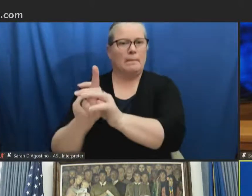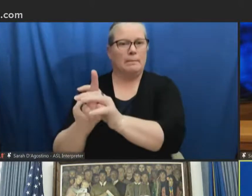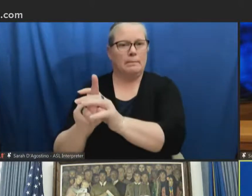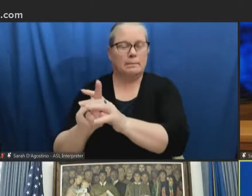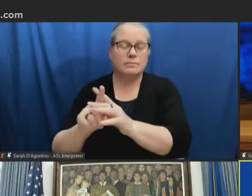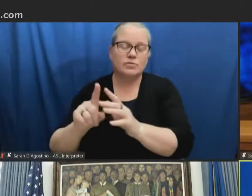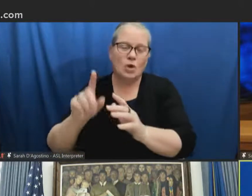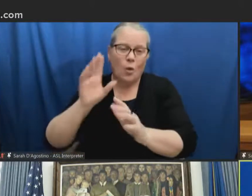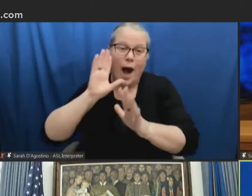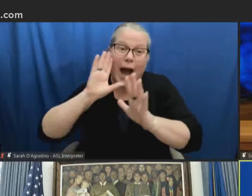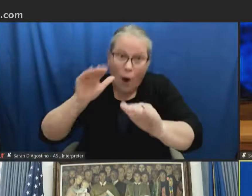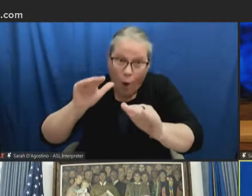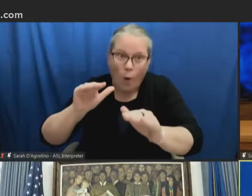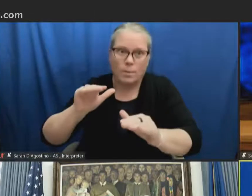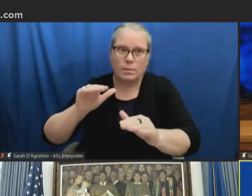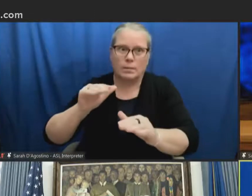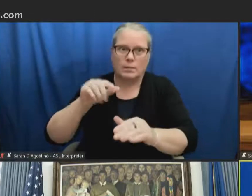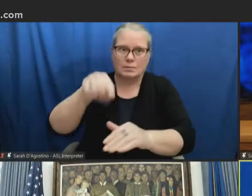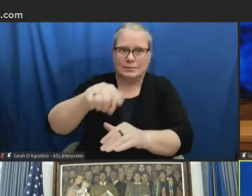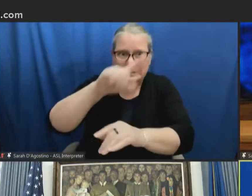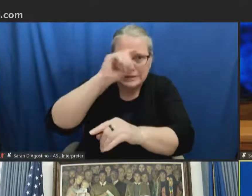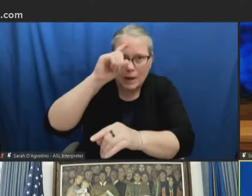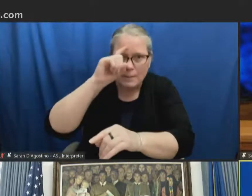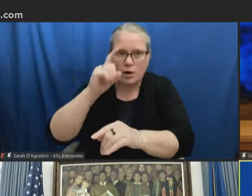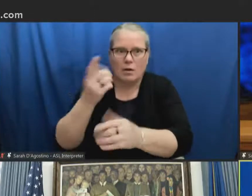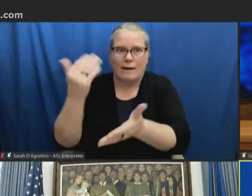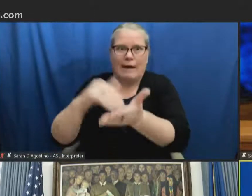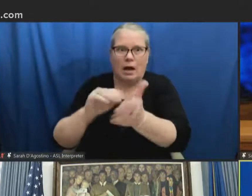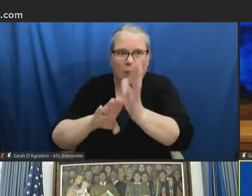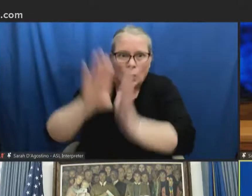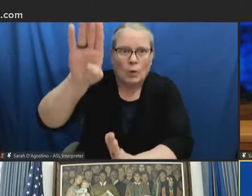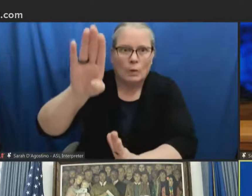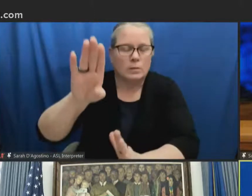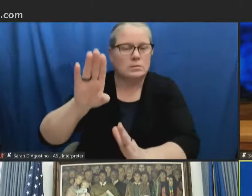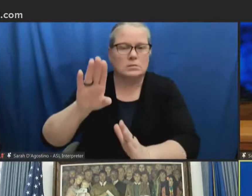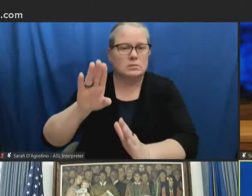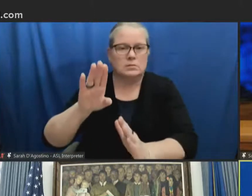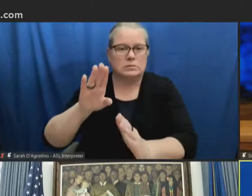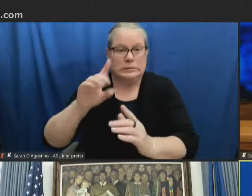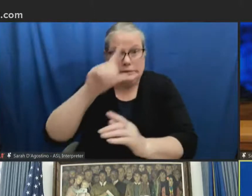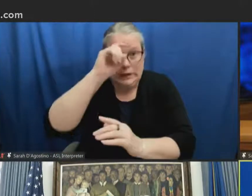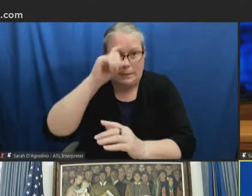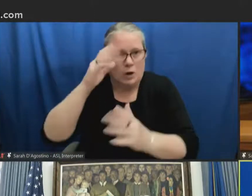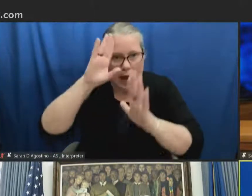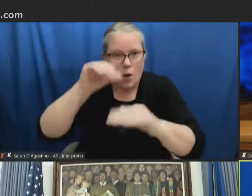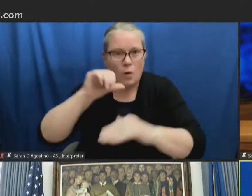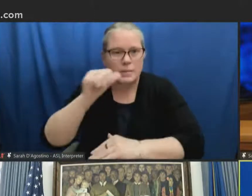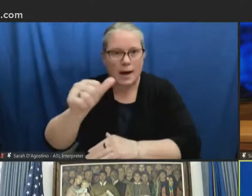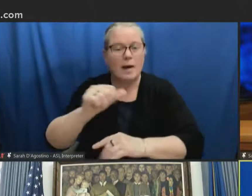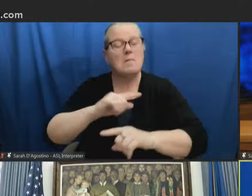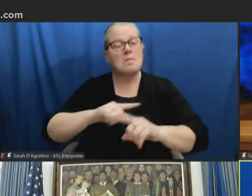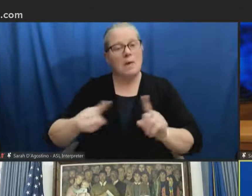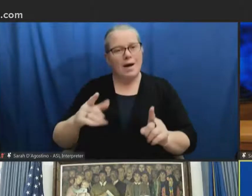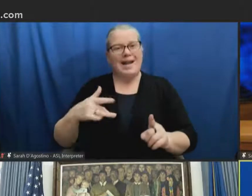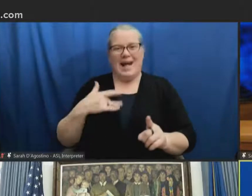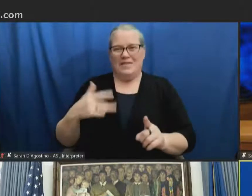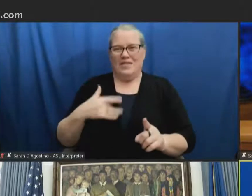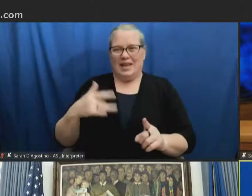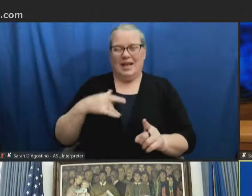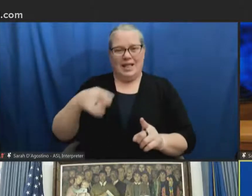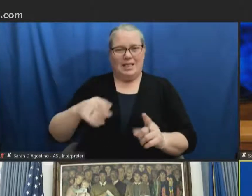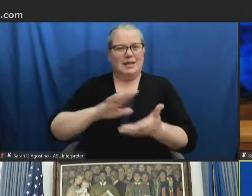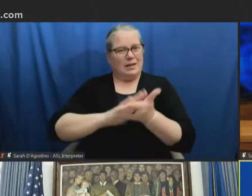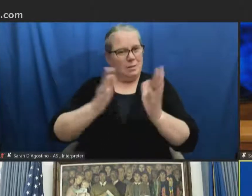like I'm hoping that we see now. But I do share the feeling that we're moving to an endemic phase of